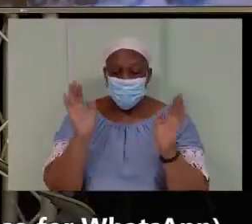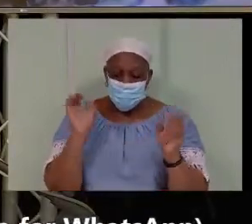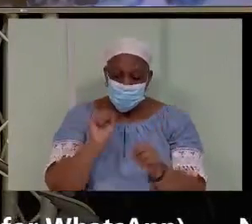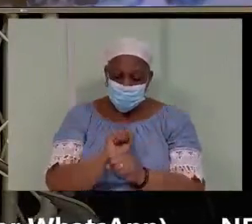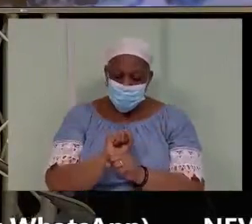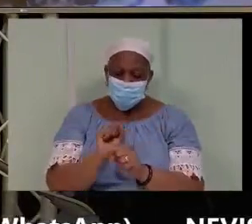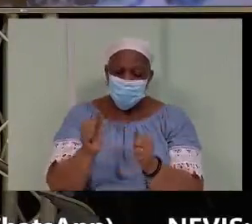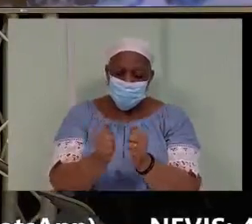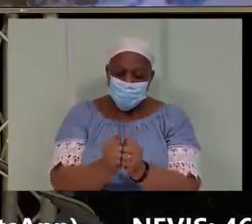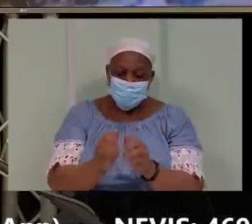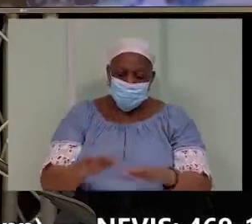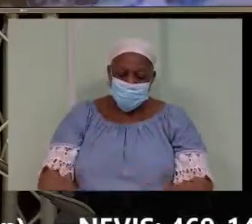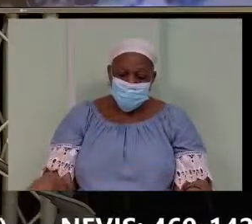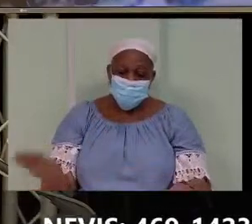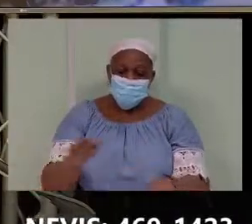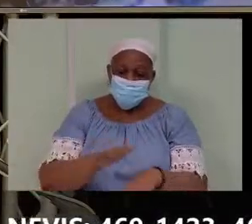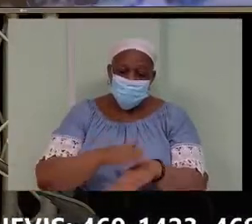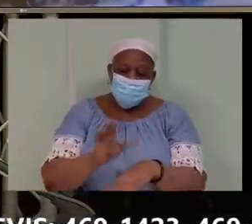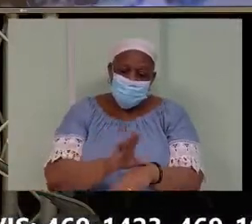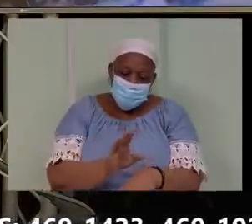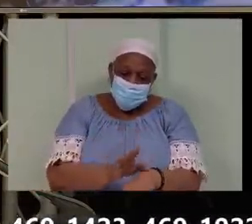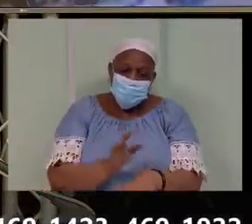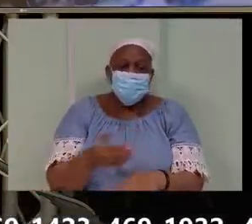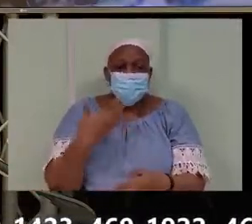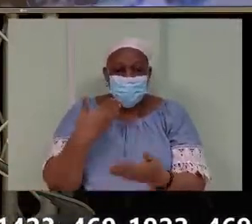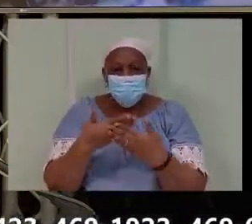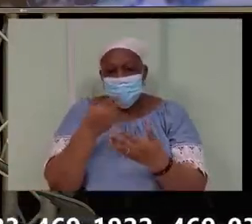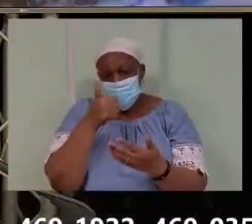students online.